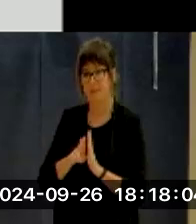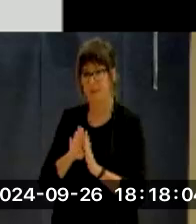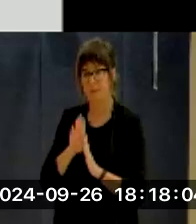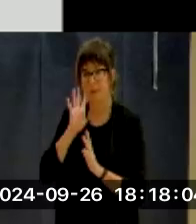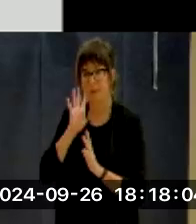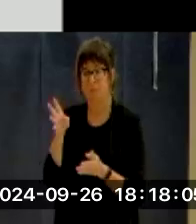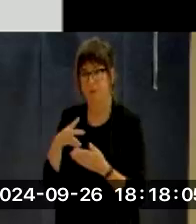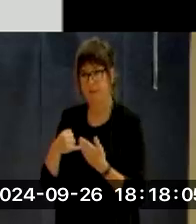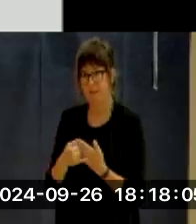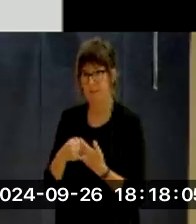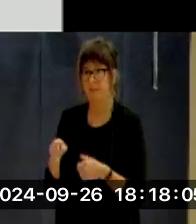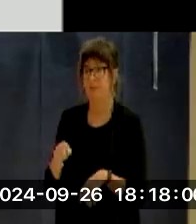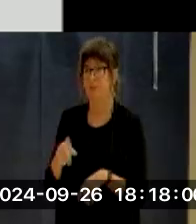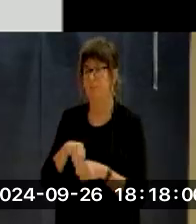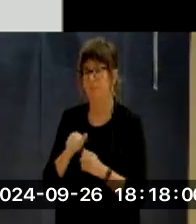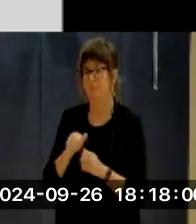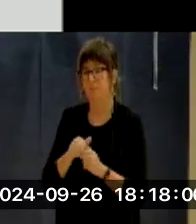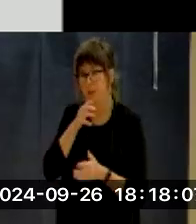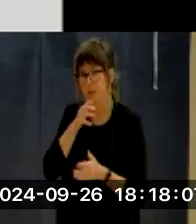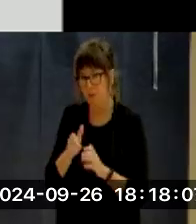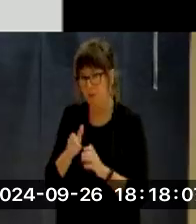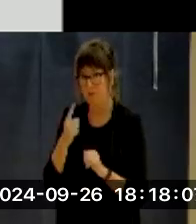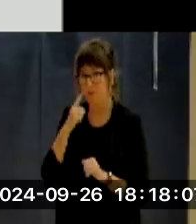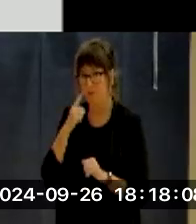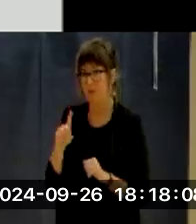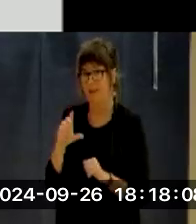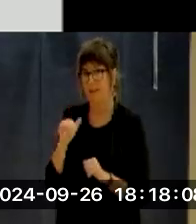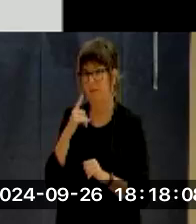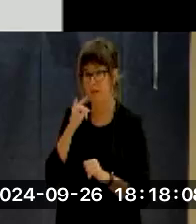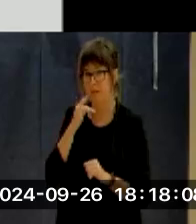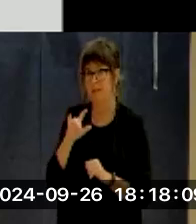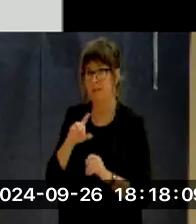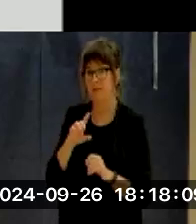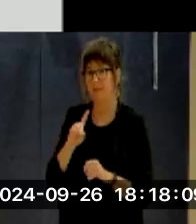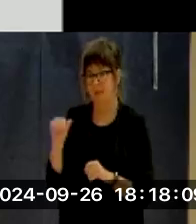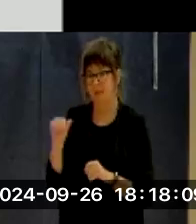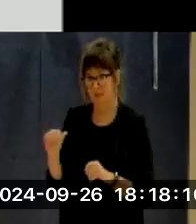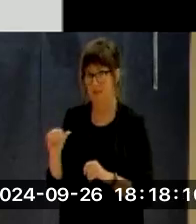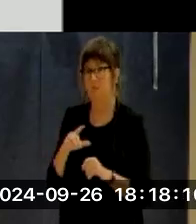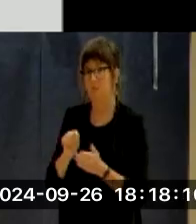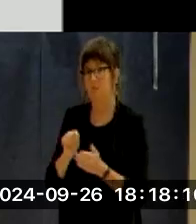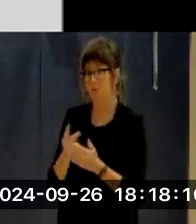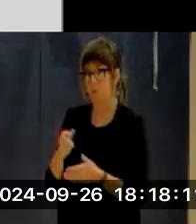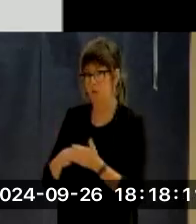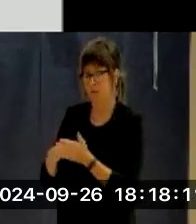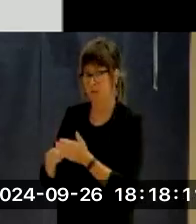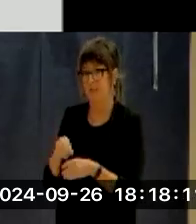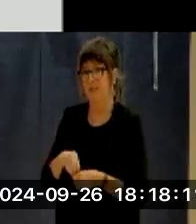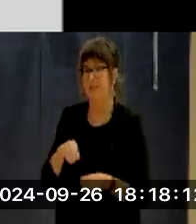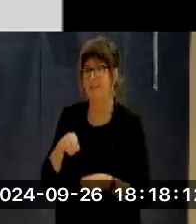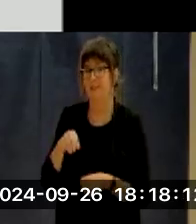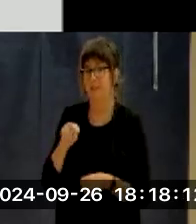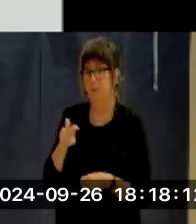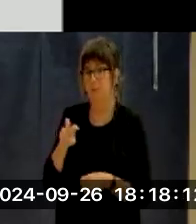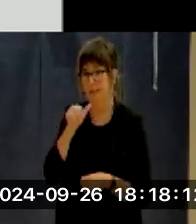projects, spoken on hate crimes to the California District Attorneys Association, and published 2 articles in the CDAA newsletter. Thank